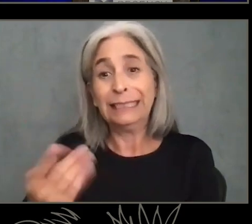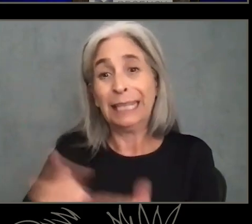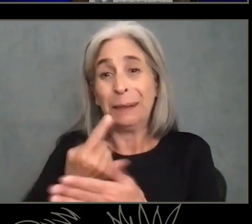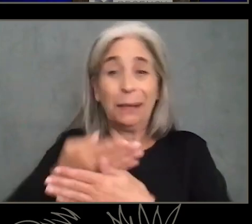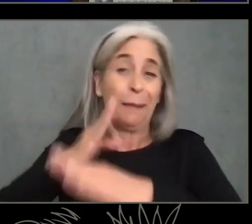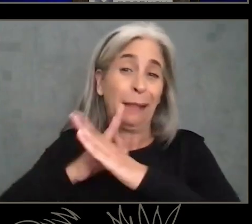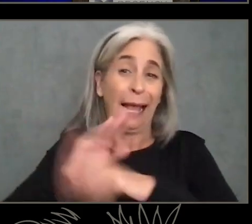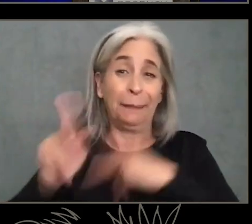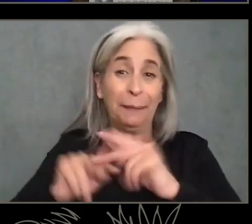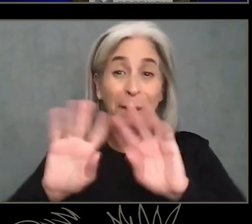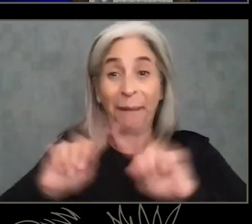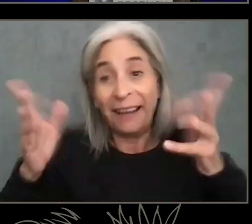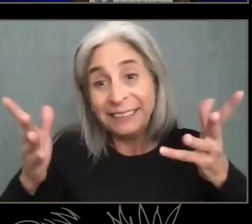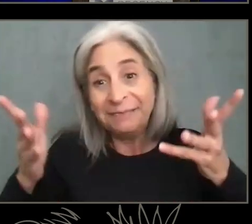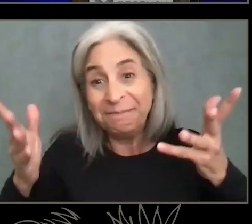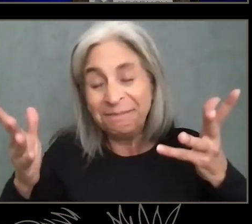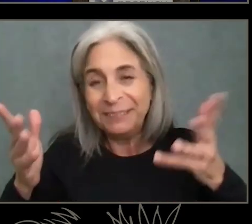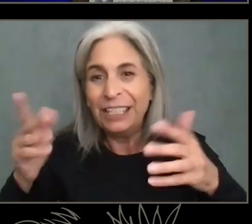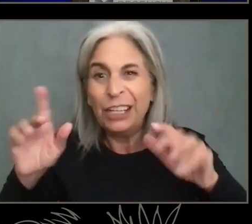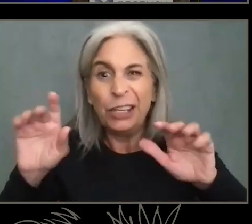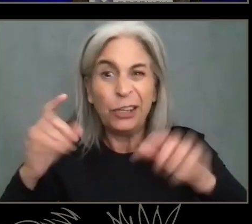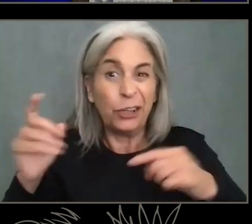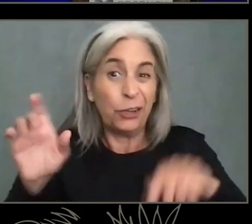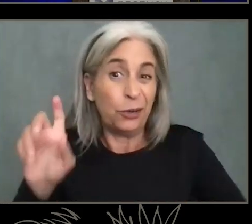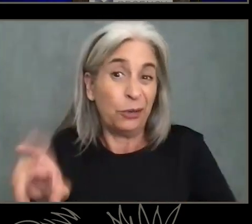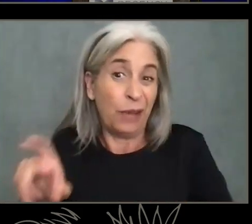but that's just what you got to do.